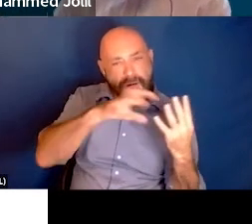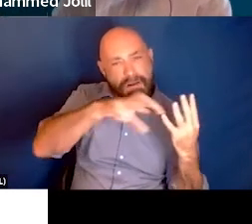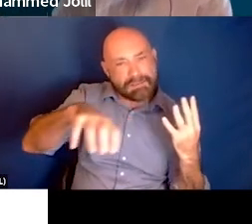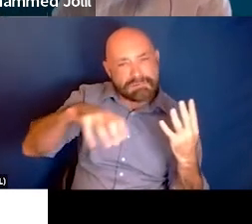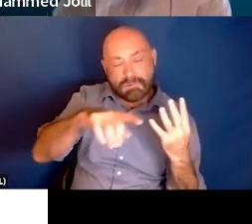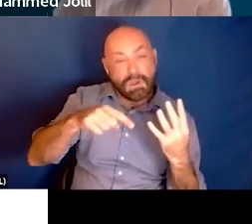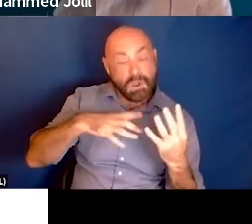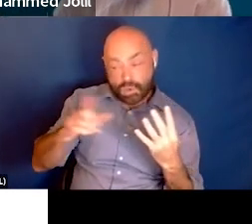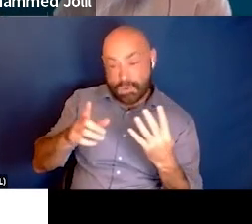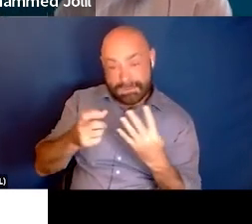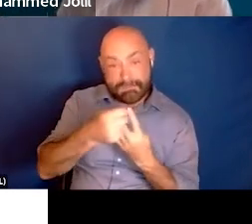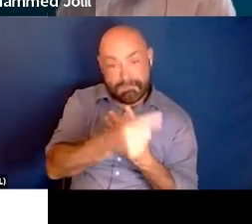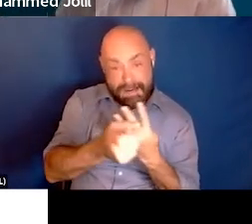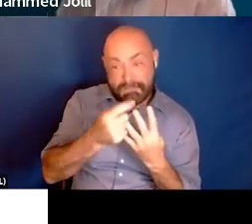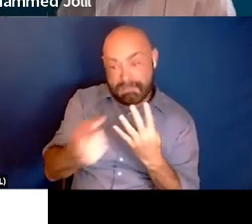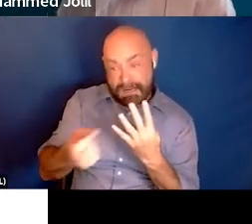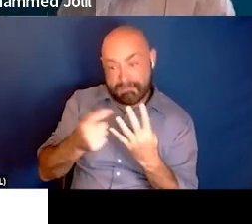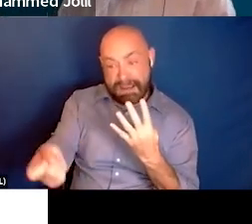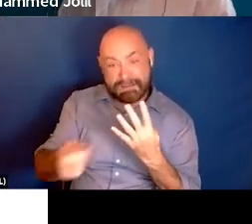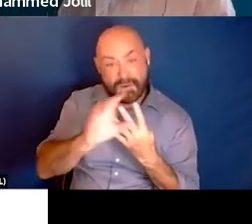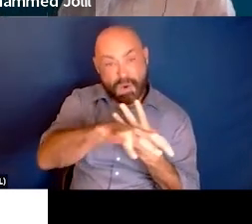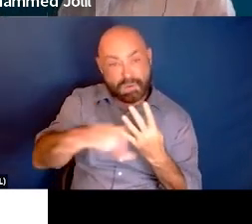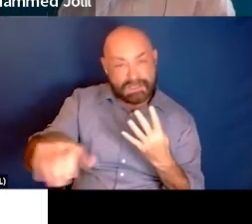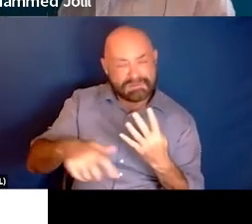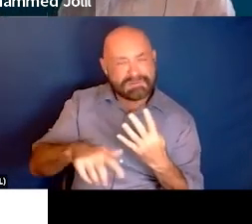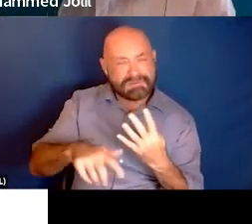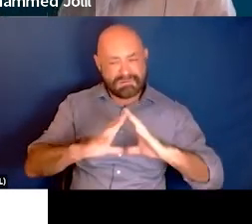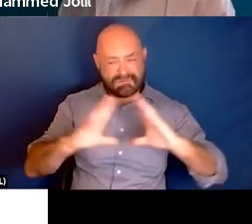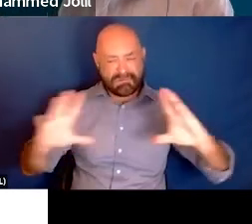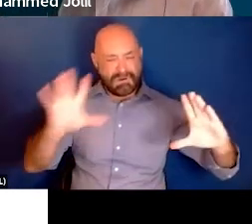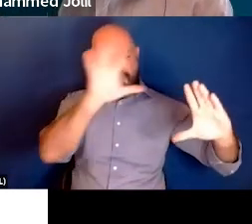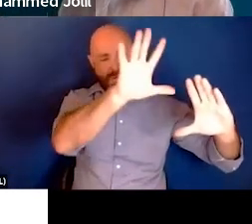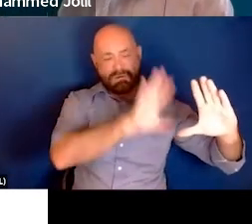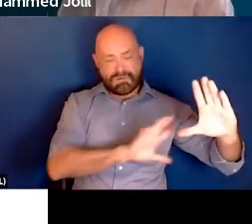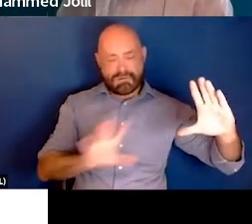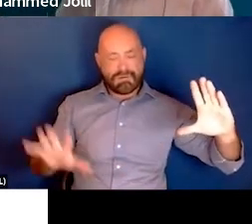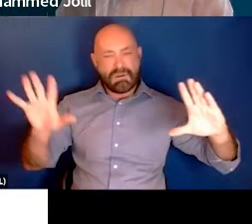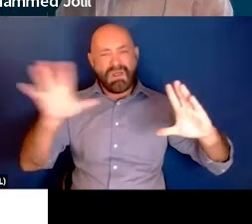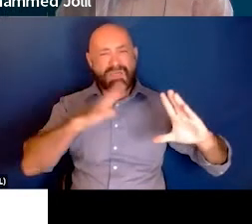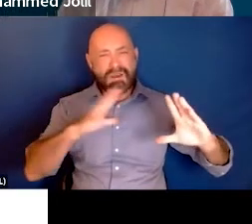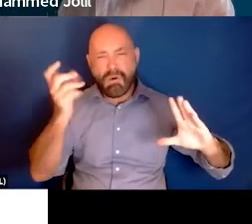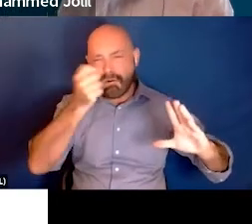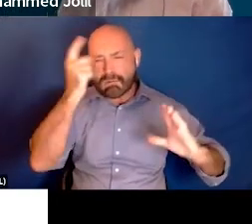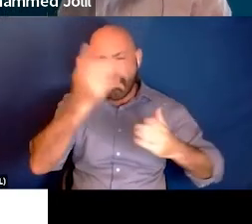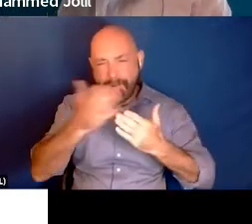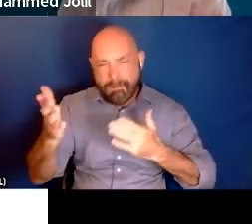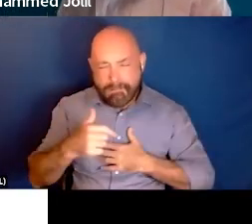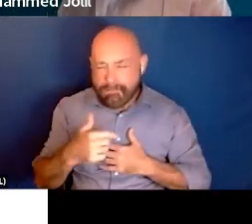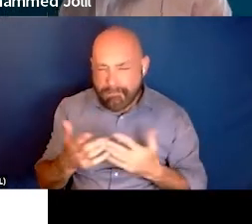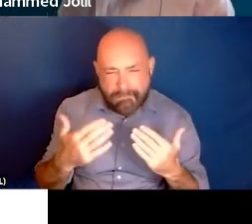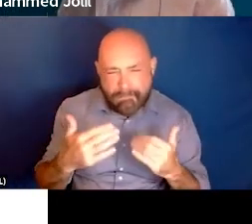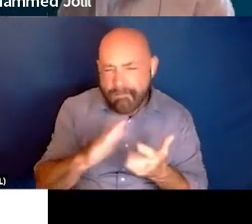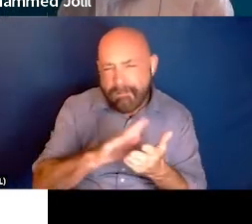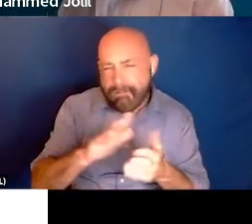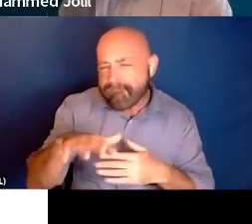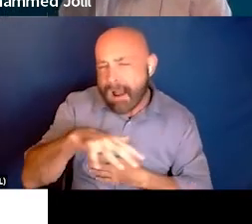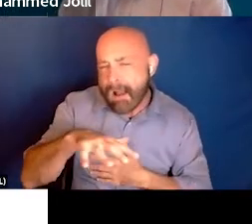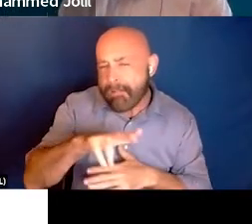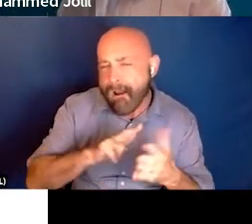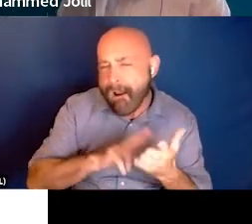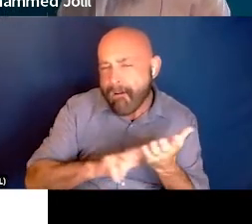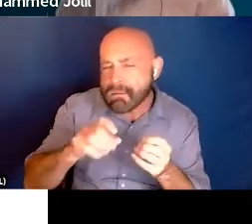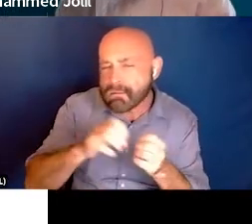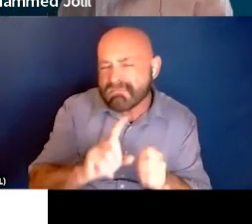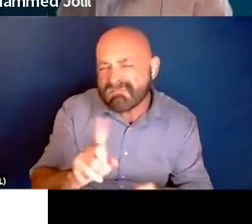localities, and the localities wanted to understand it better, wanted to be more involved in it, but wanted to